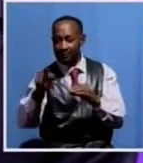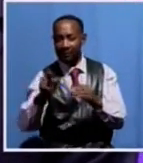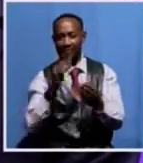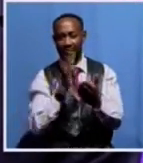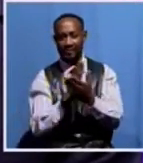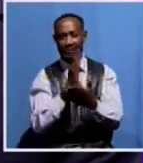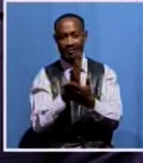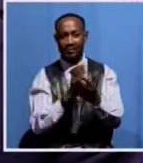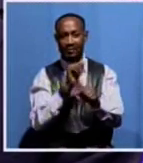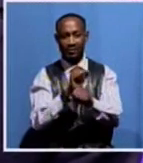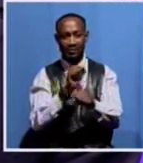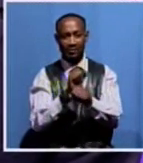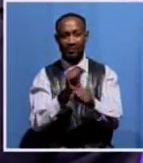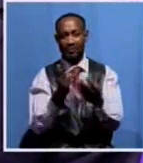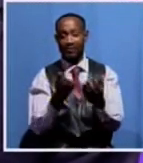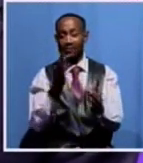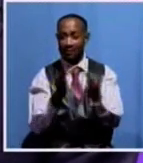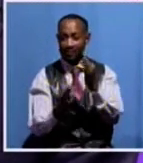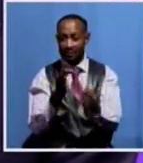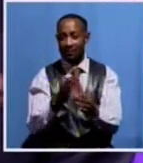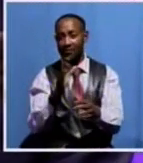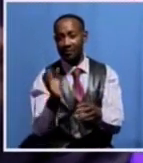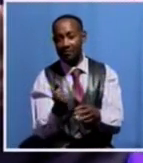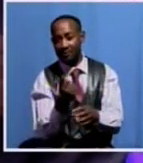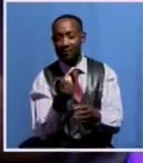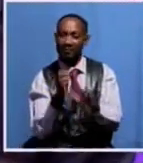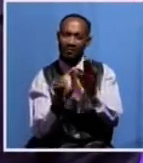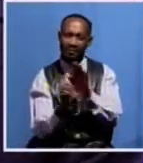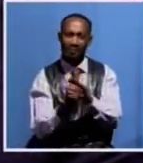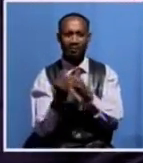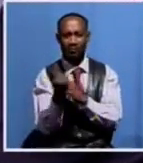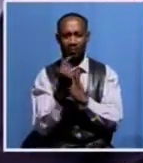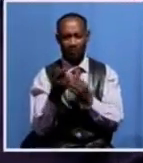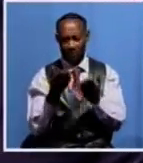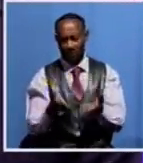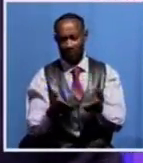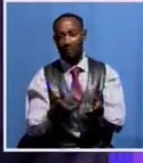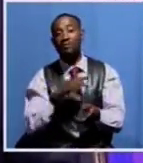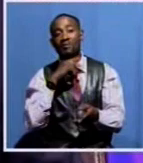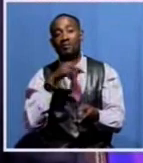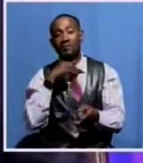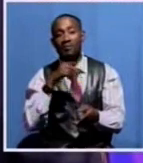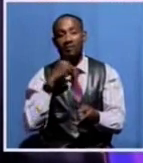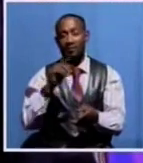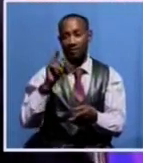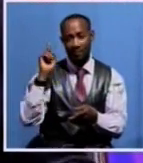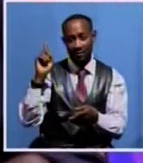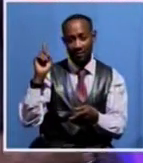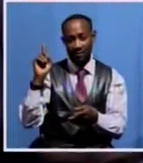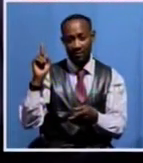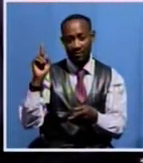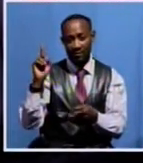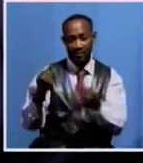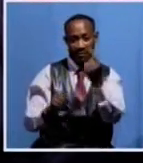essentially. So if you take just a simple example where we are here in Kalingalinga, when you drive down the road on Alikinkata Road, you will